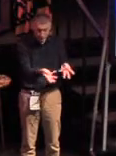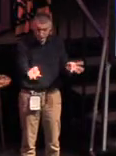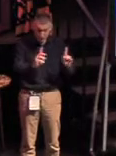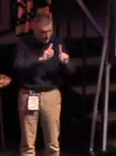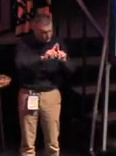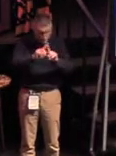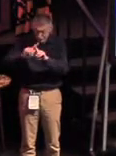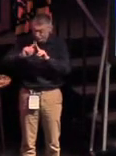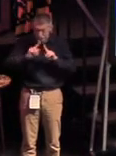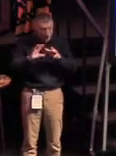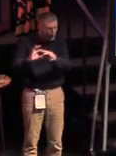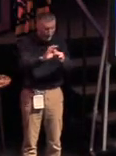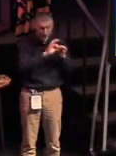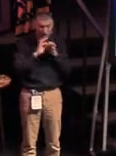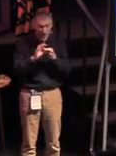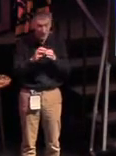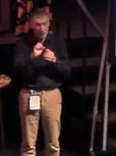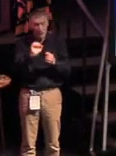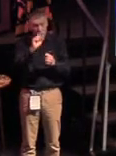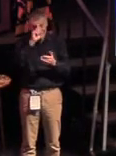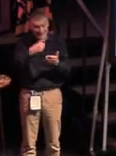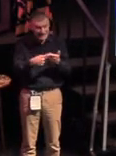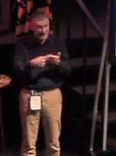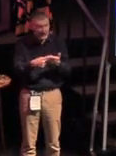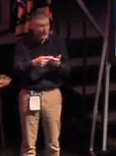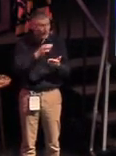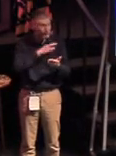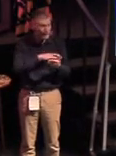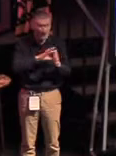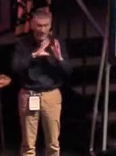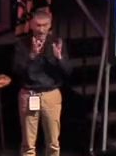you, around you, the better you're going to be and you're going to make more profits.